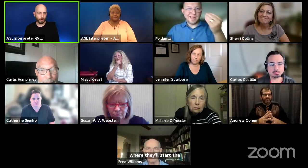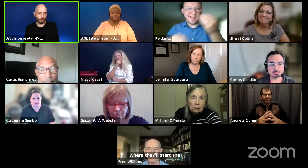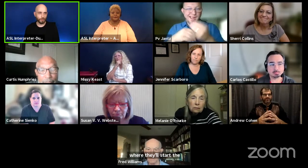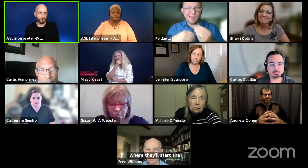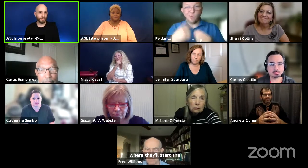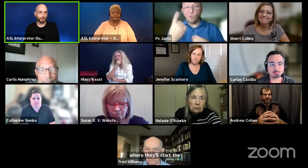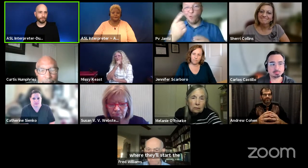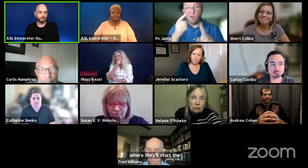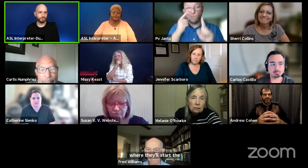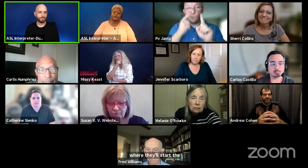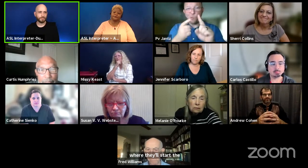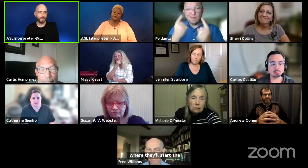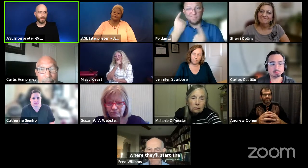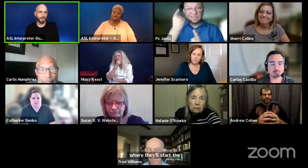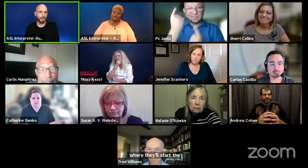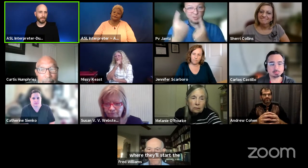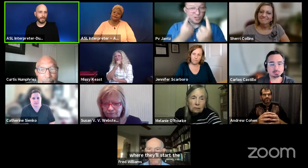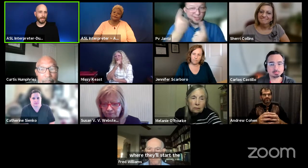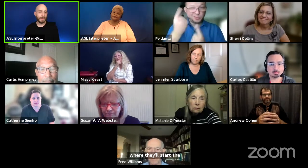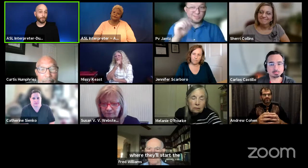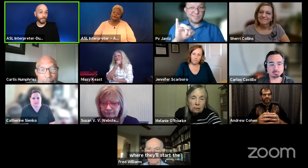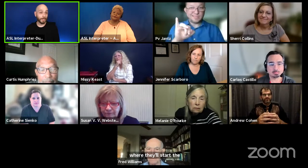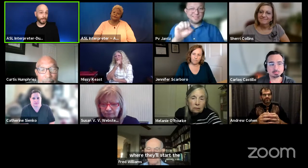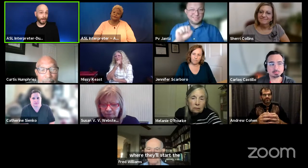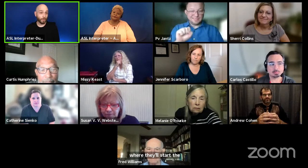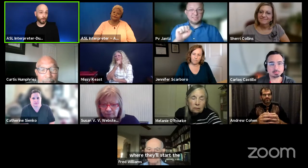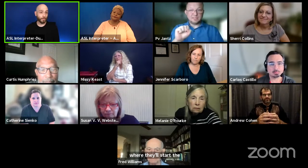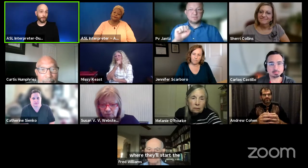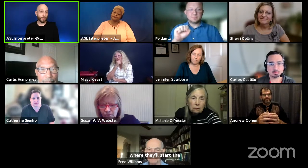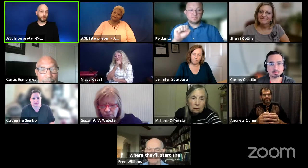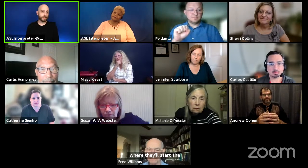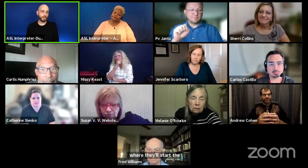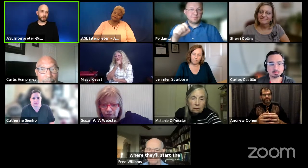Thank you, Carlos. And I would like to